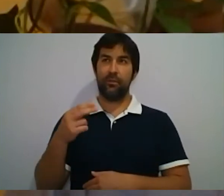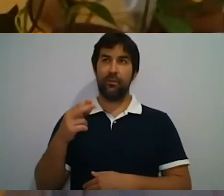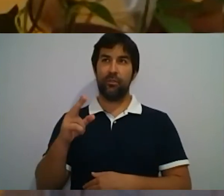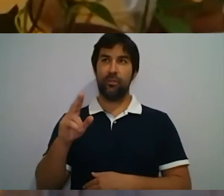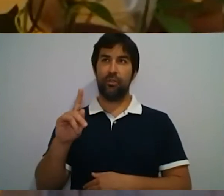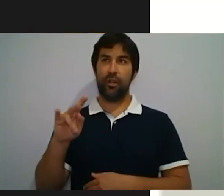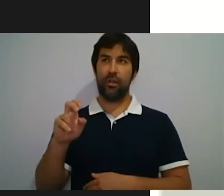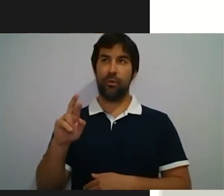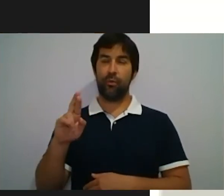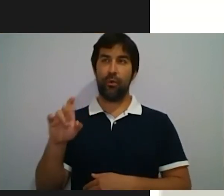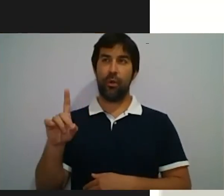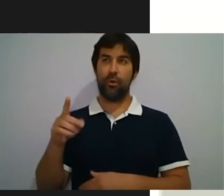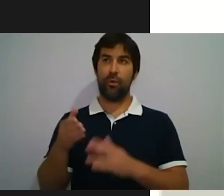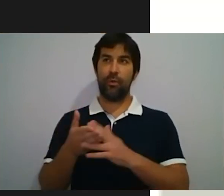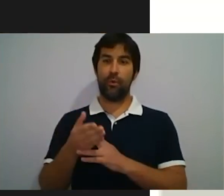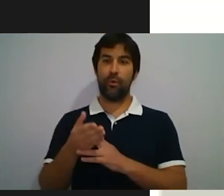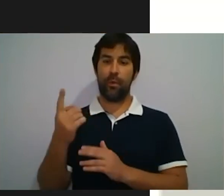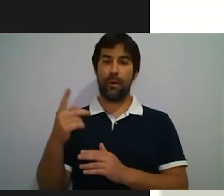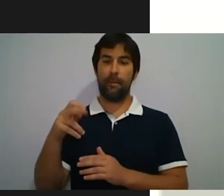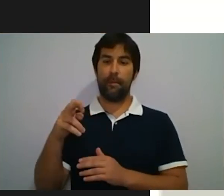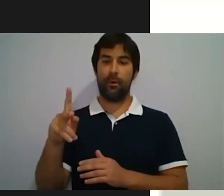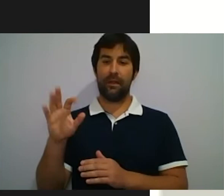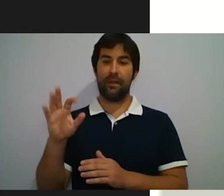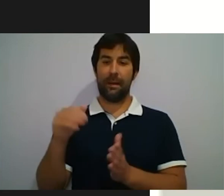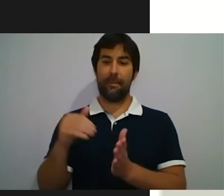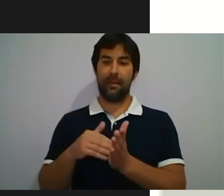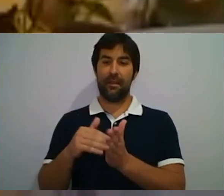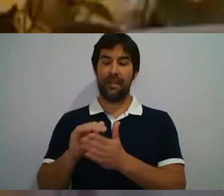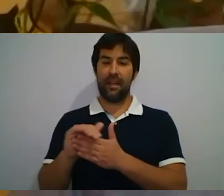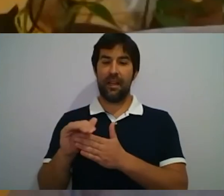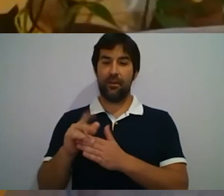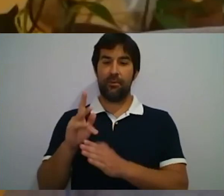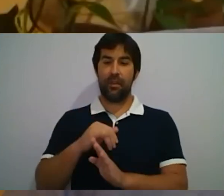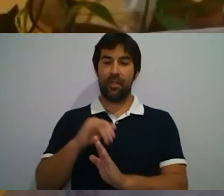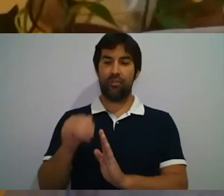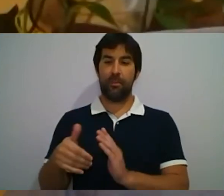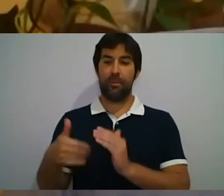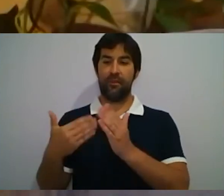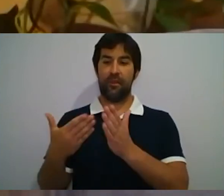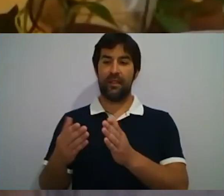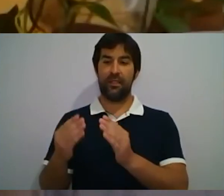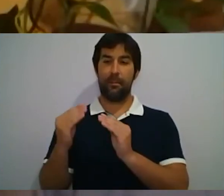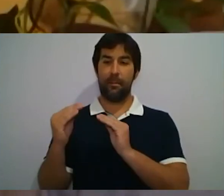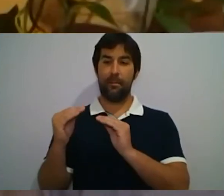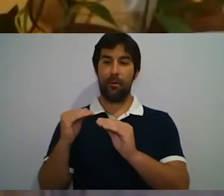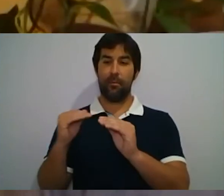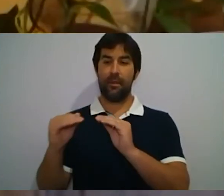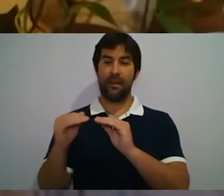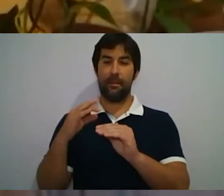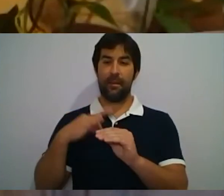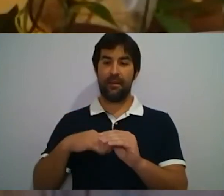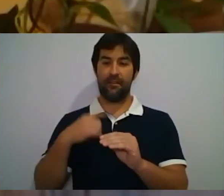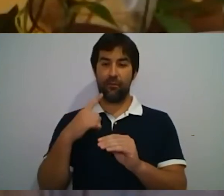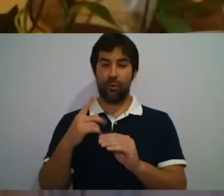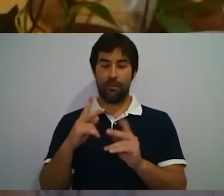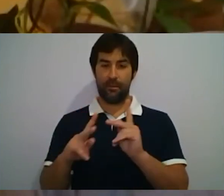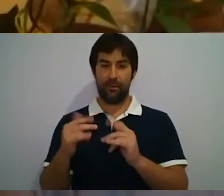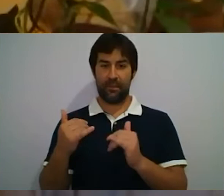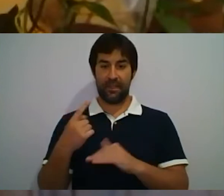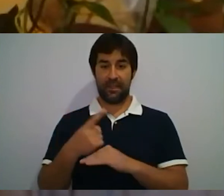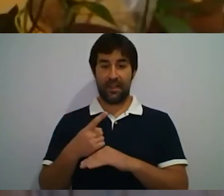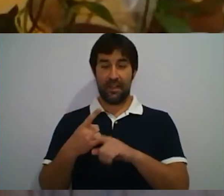webpage. In general, we try to minimize the number of curb cuts that occur on our public streets. They are points